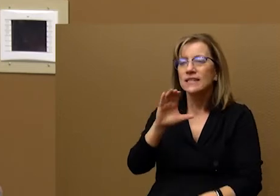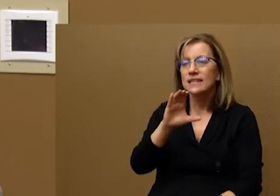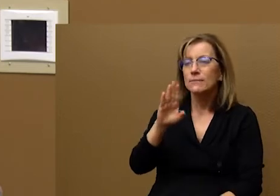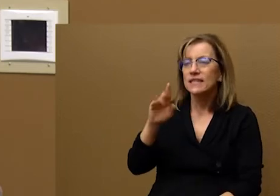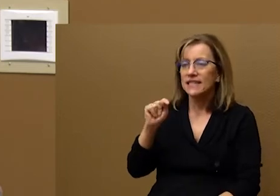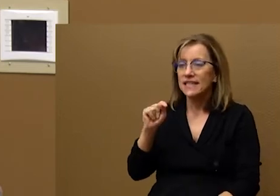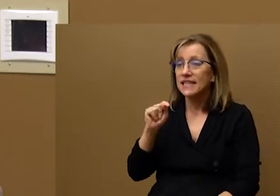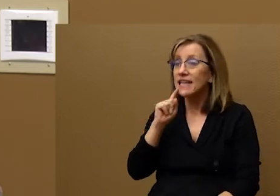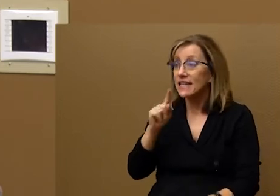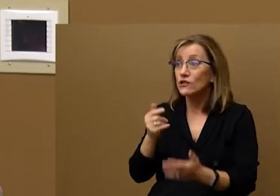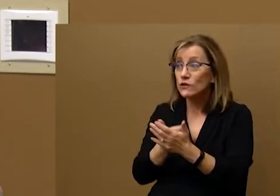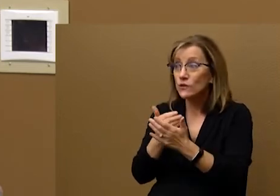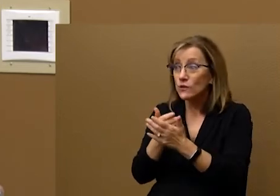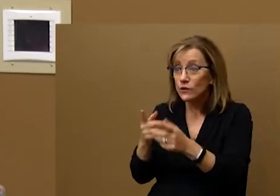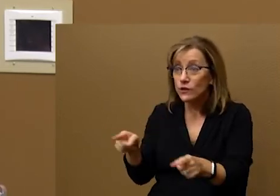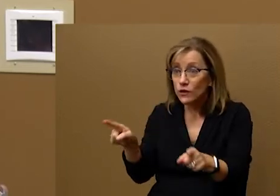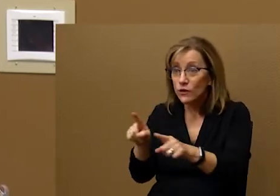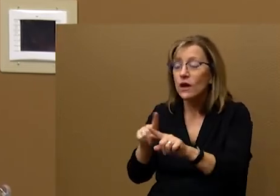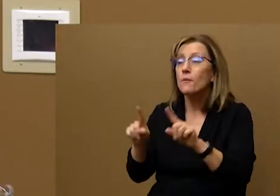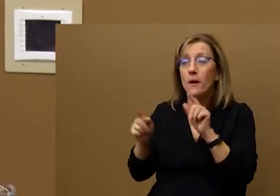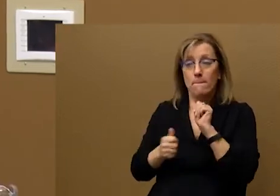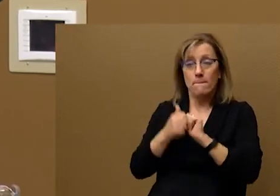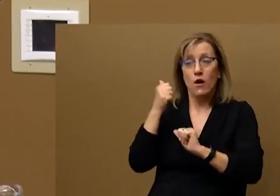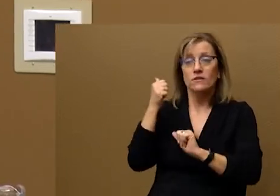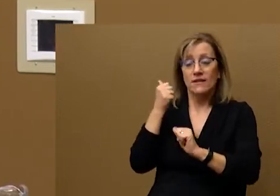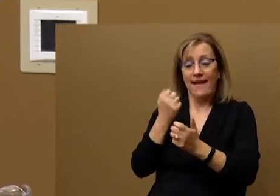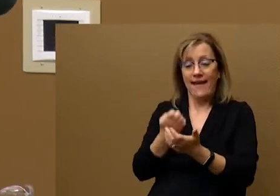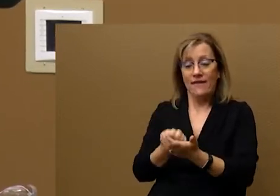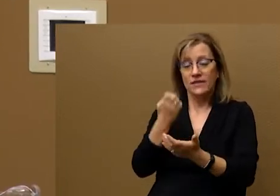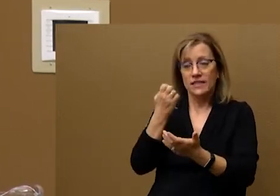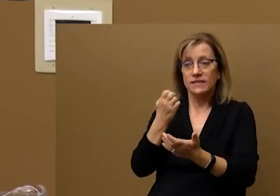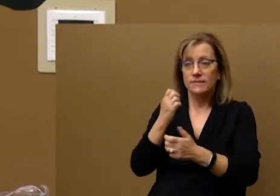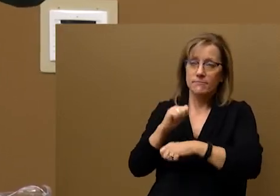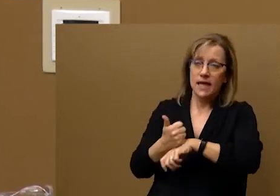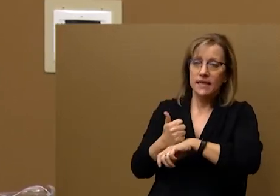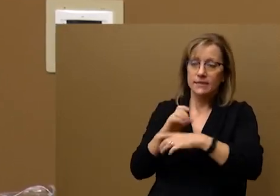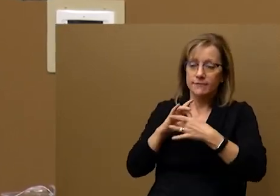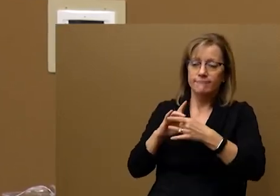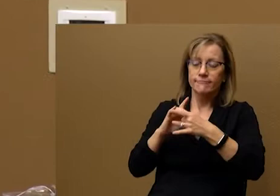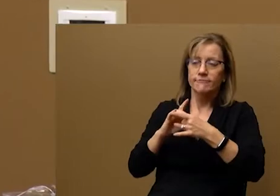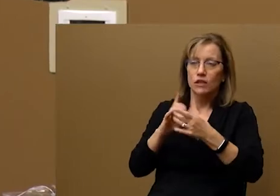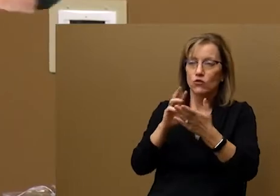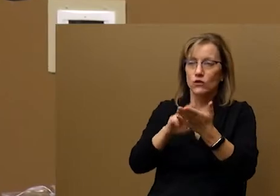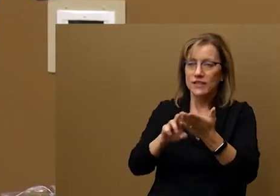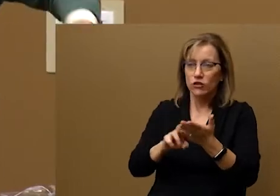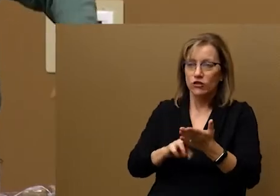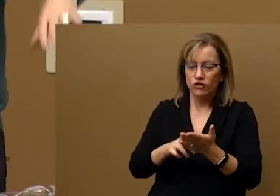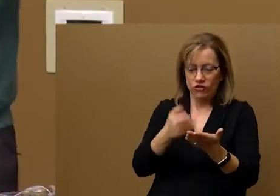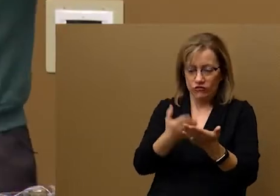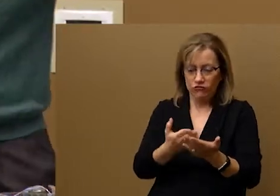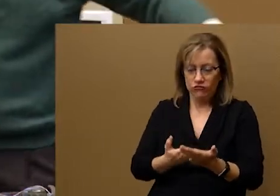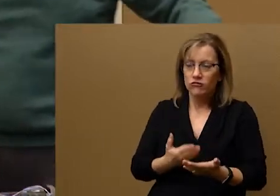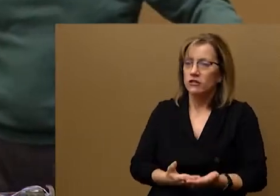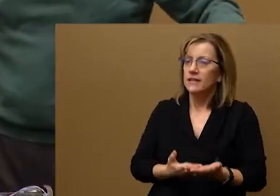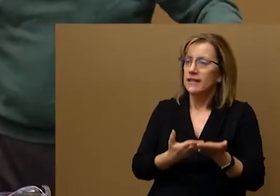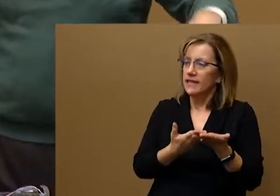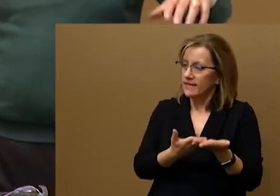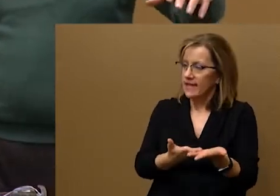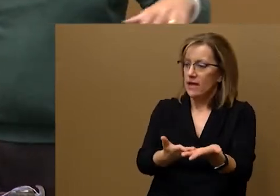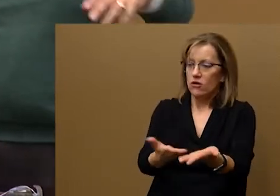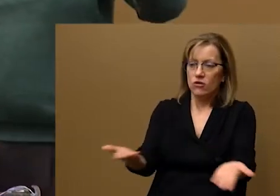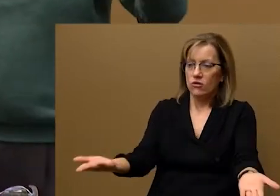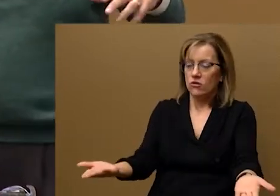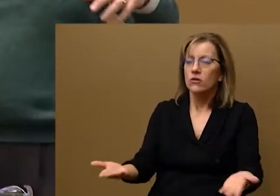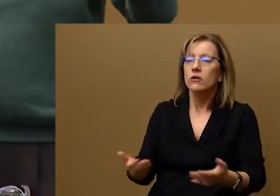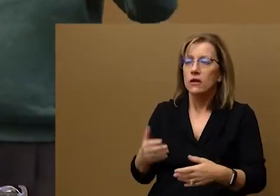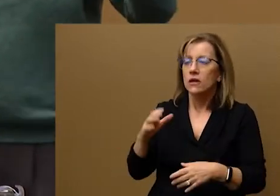term cognitive behavioral therapy is new to you, but most evidence-based mental health care, there's research, there's evidence. It's